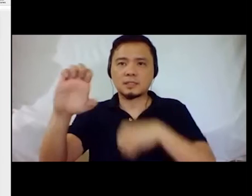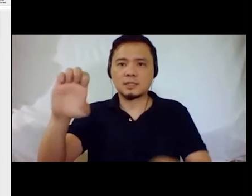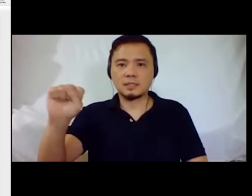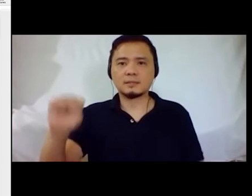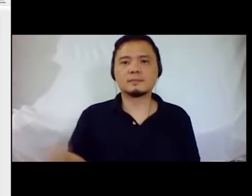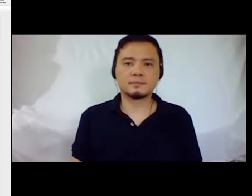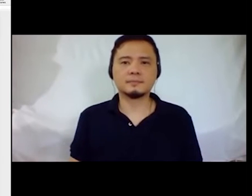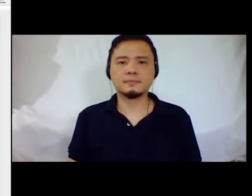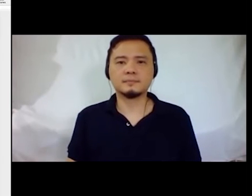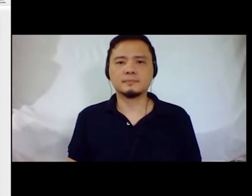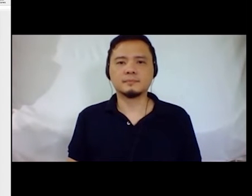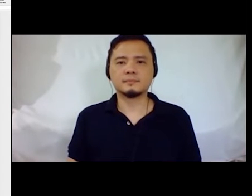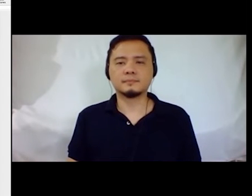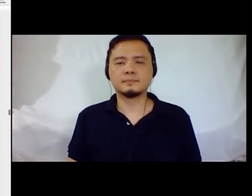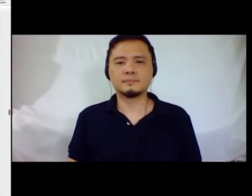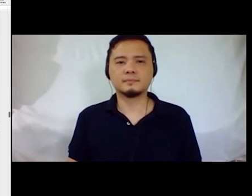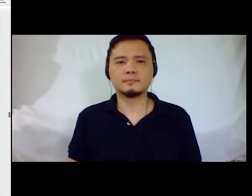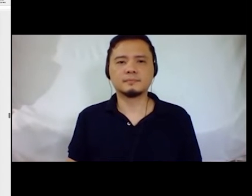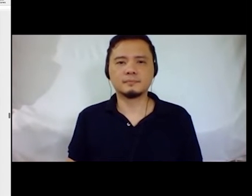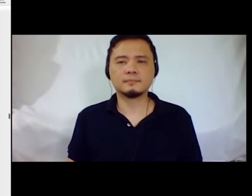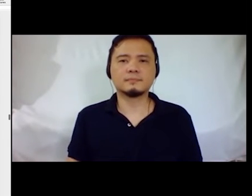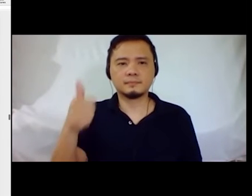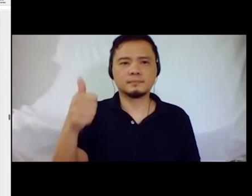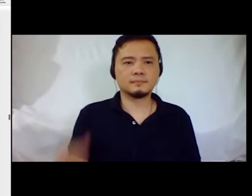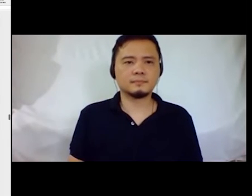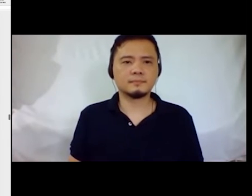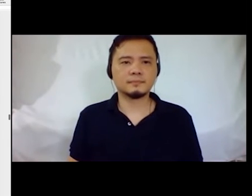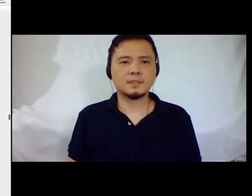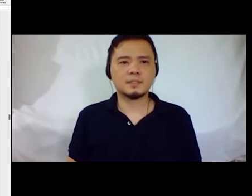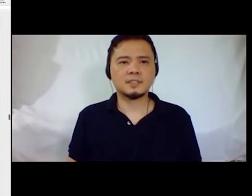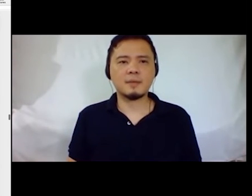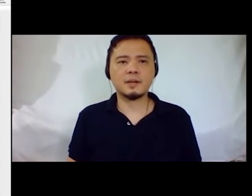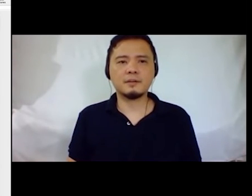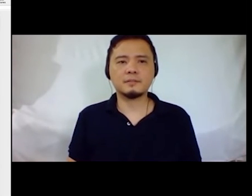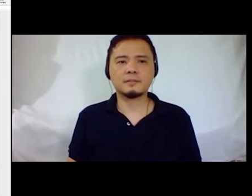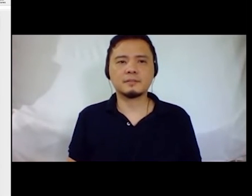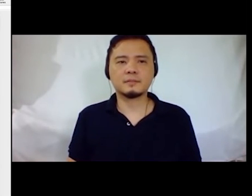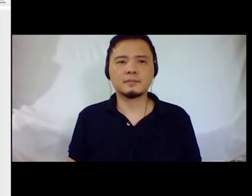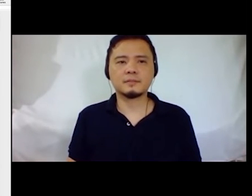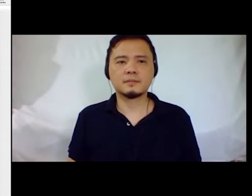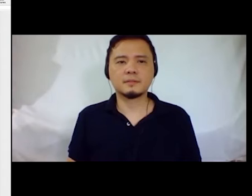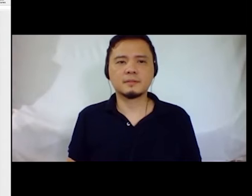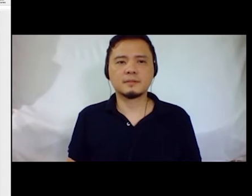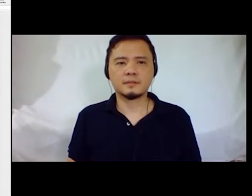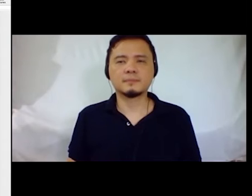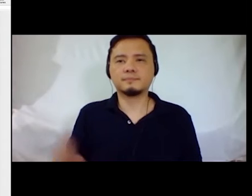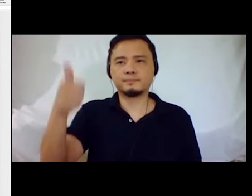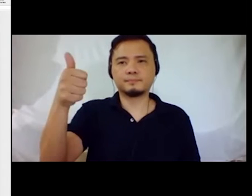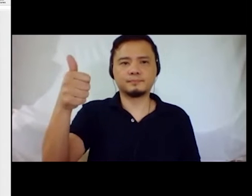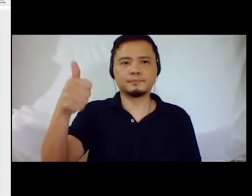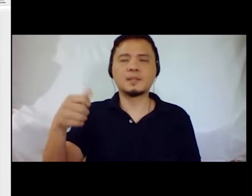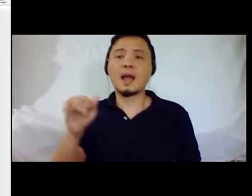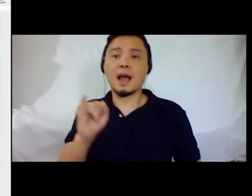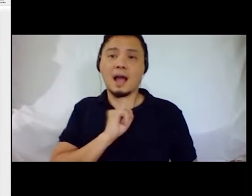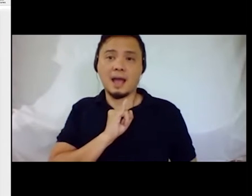Yes. Okay. All right. And then I Same address, here. yes, I address someone